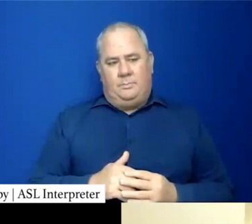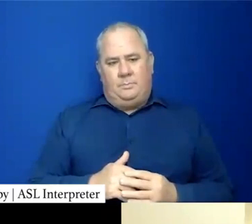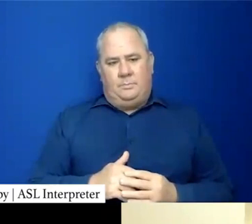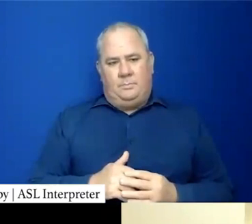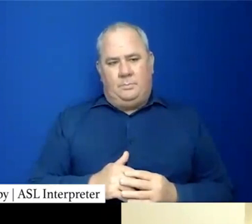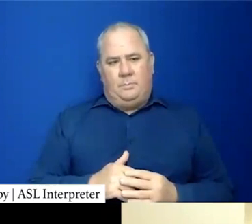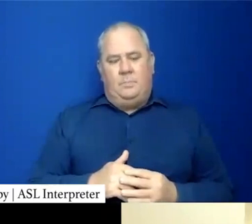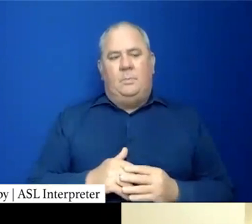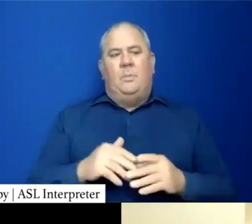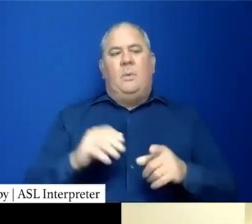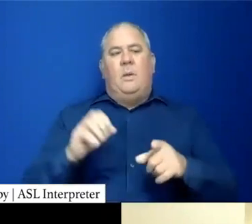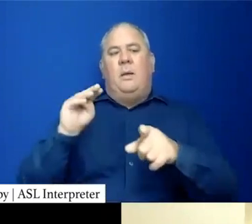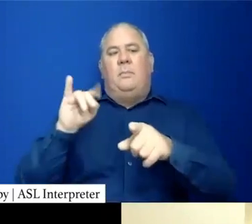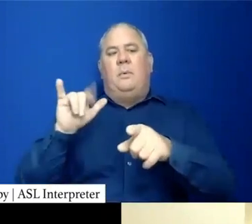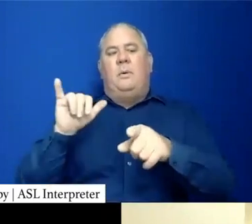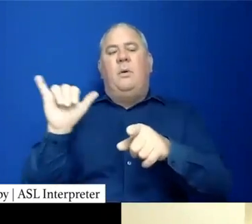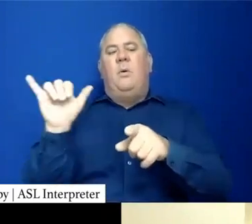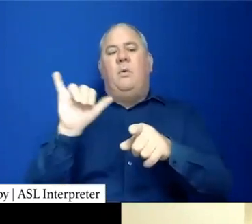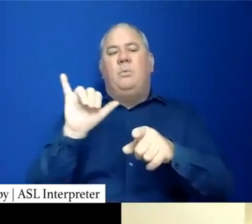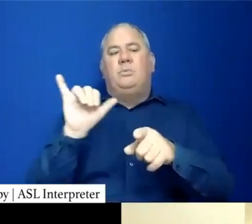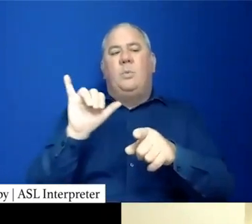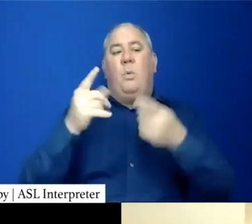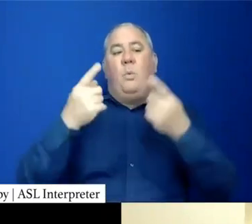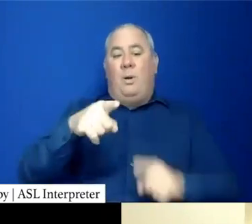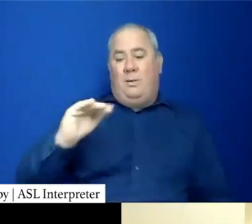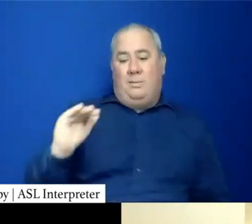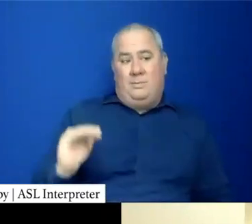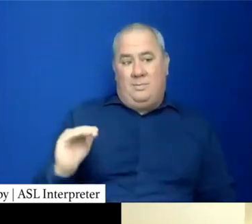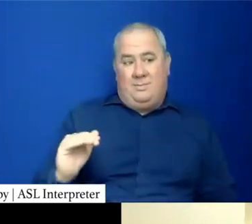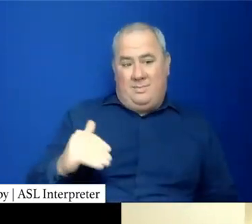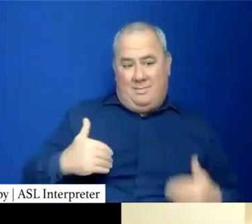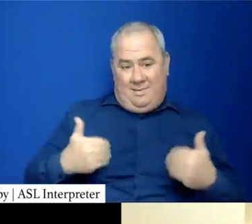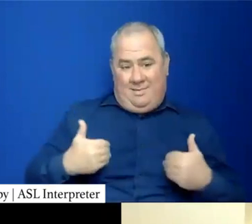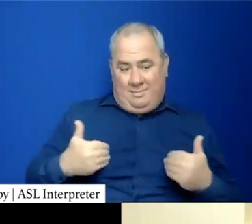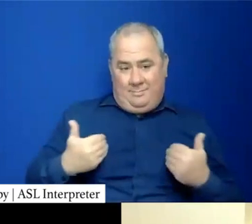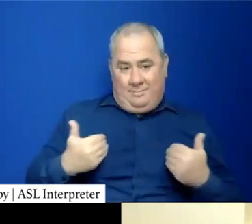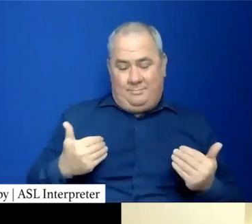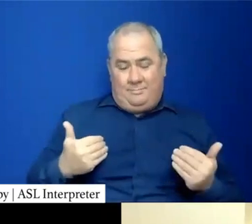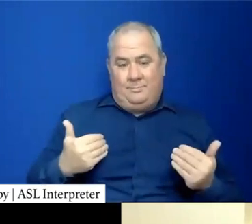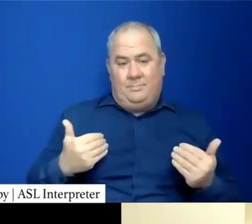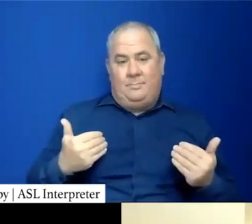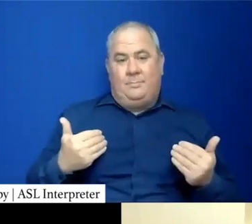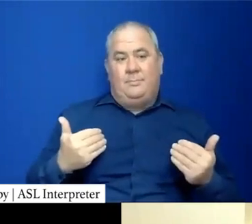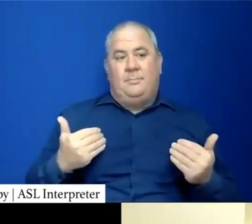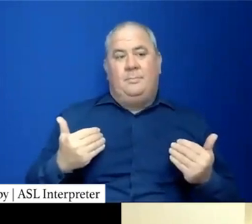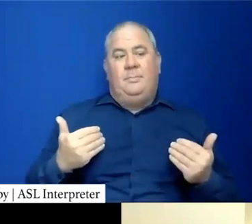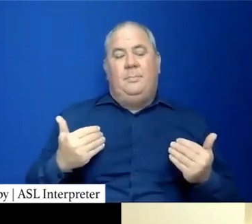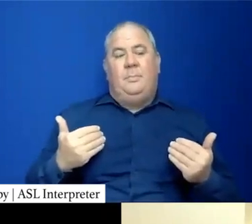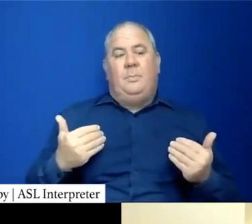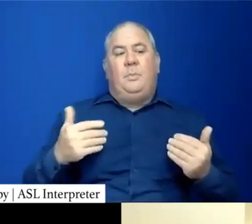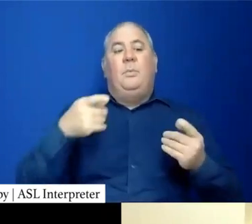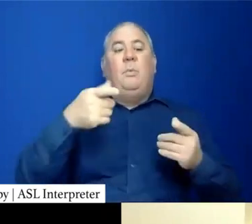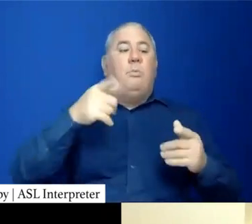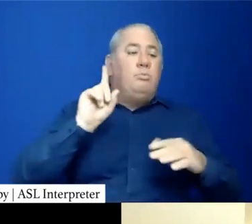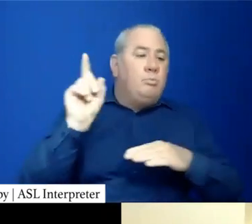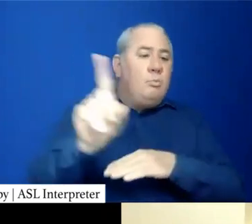like your quality of life is based on whether or not you can walk and whether or not you can walk independently.